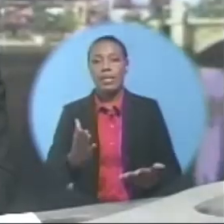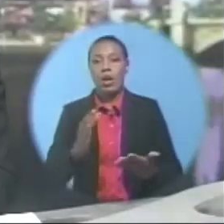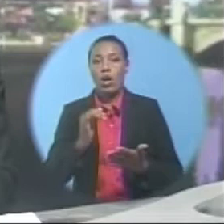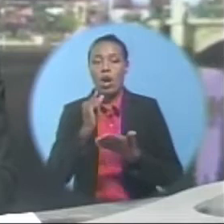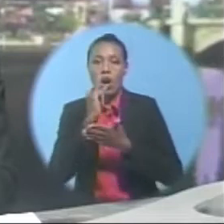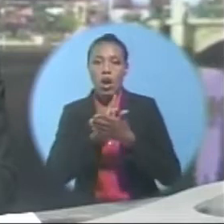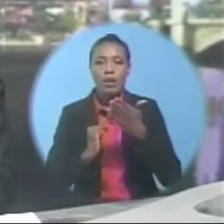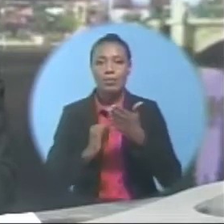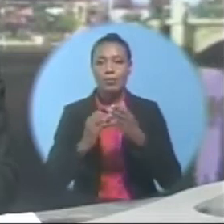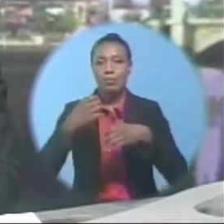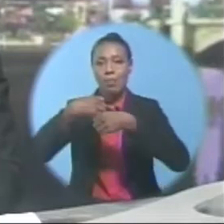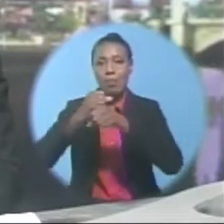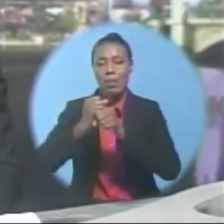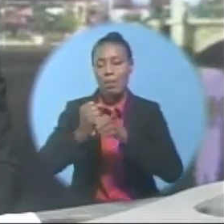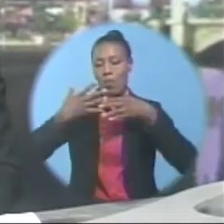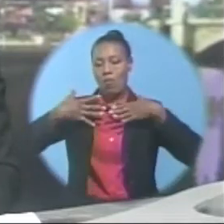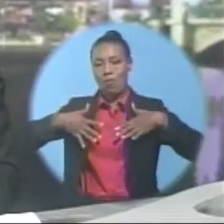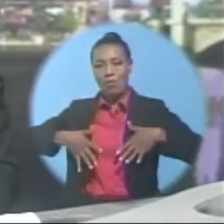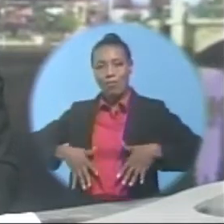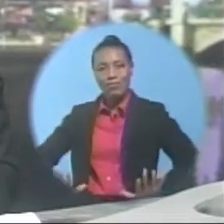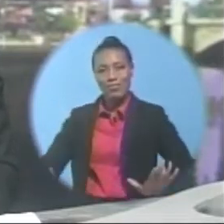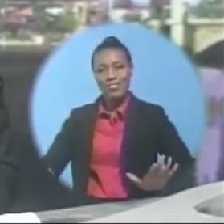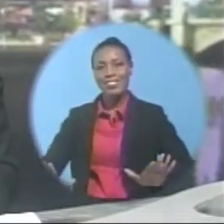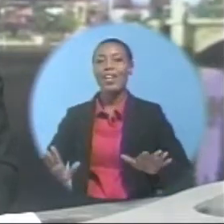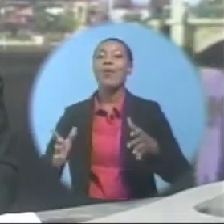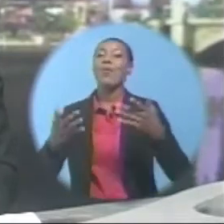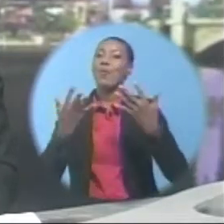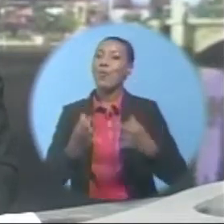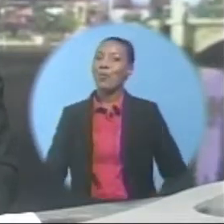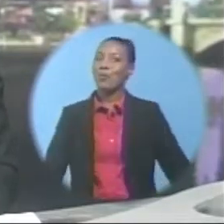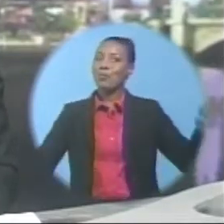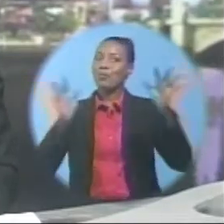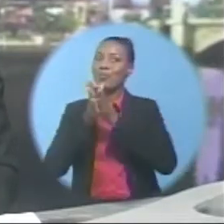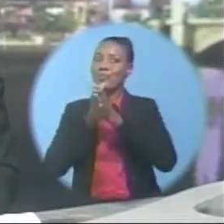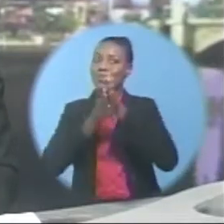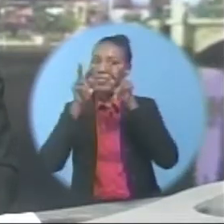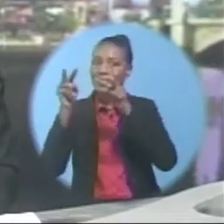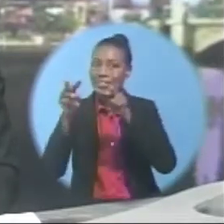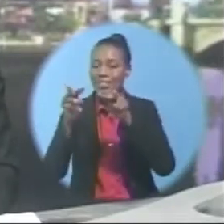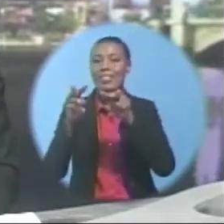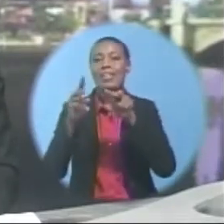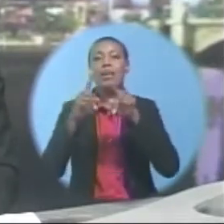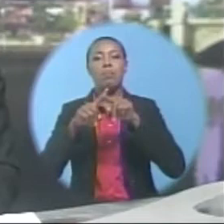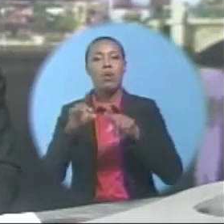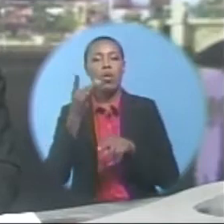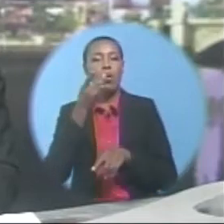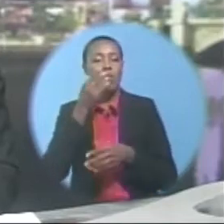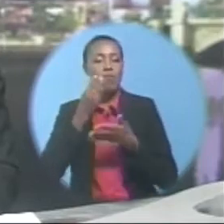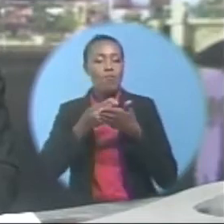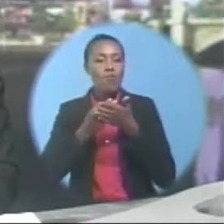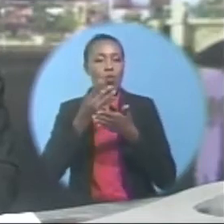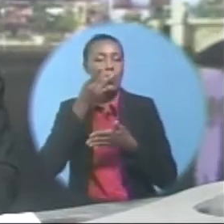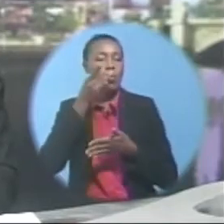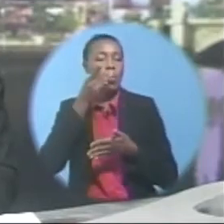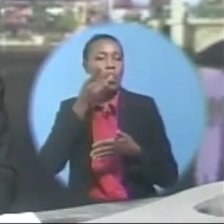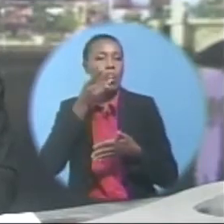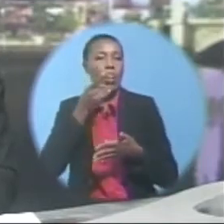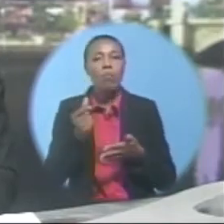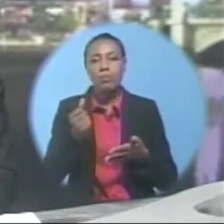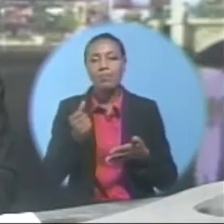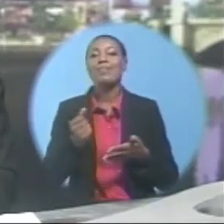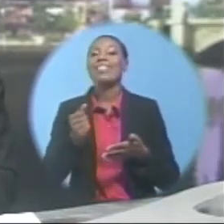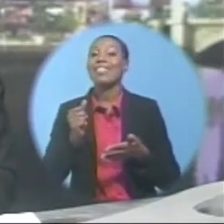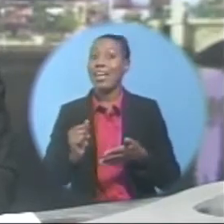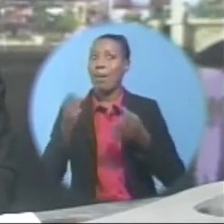Art, craft and fashion are some of the major highlights of CARICOM Festa 13. However, the region's cuisine has been